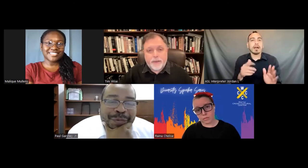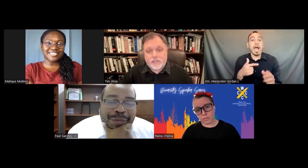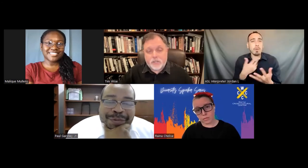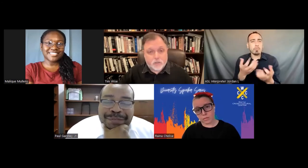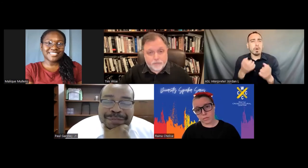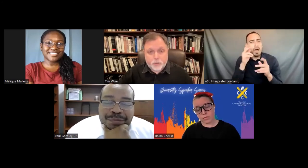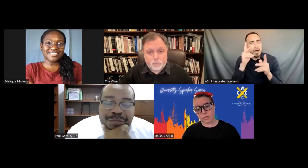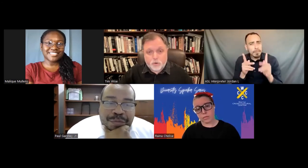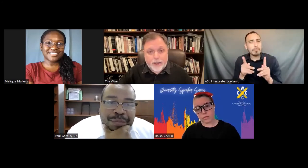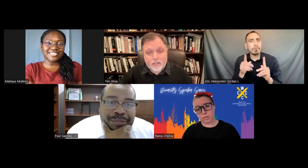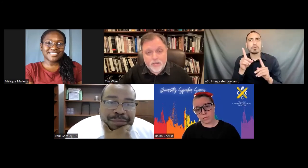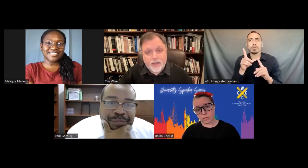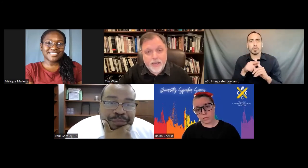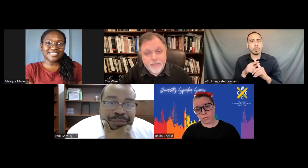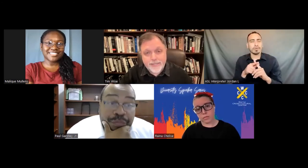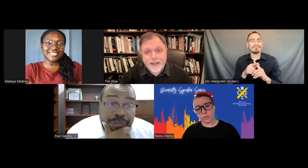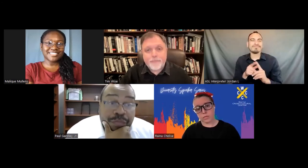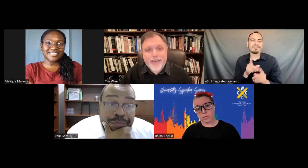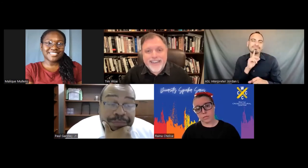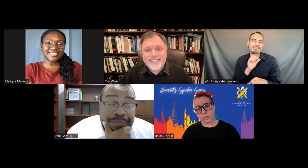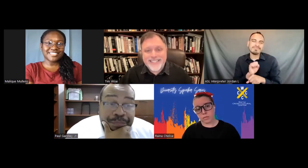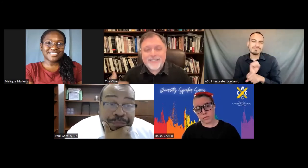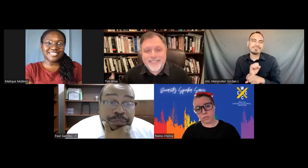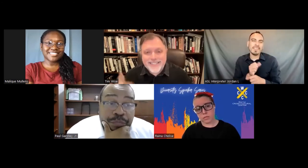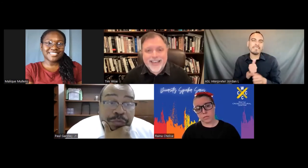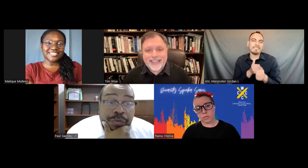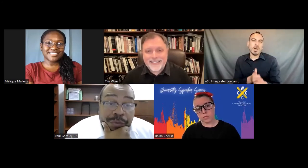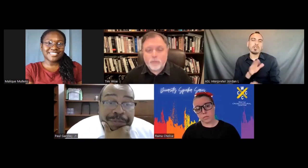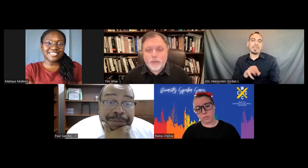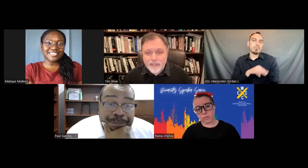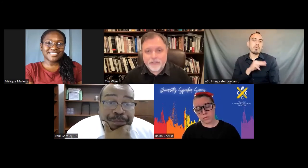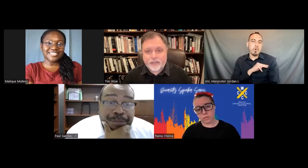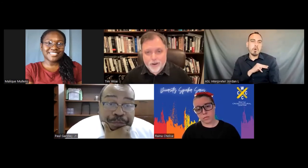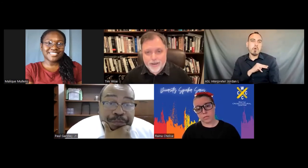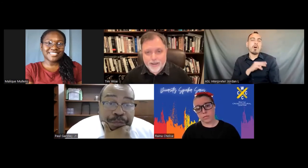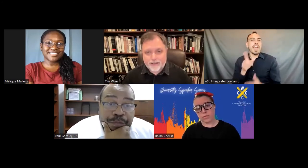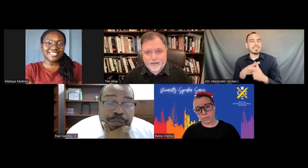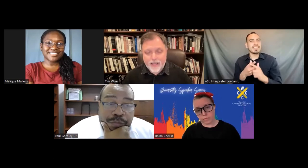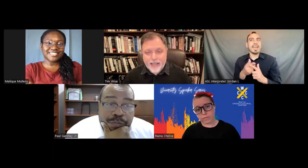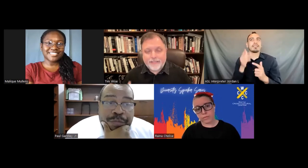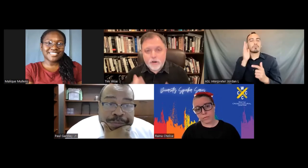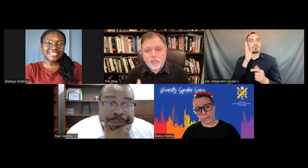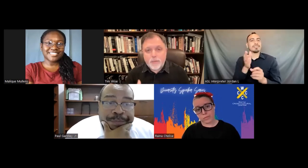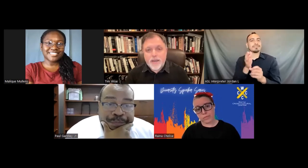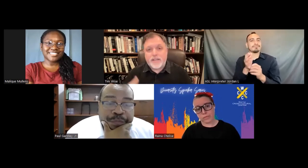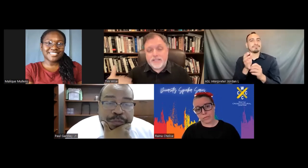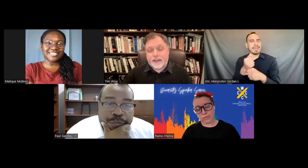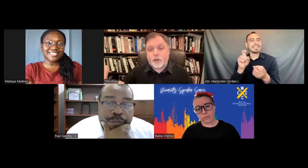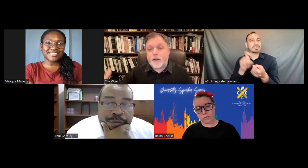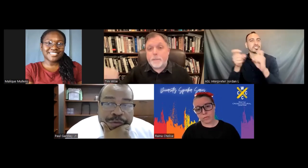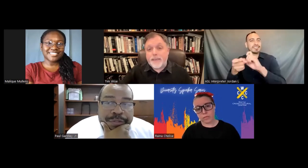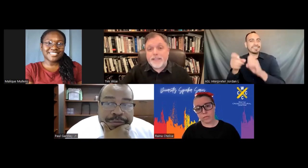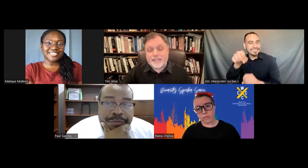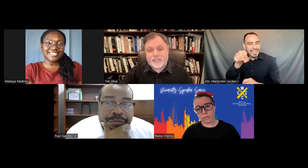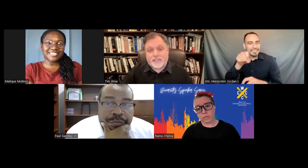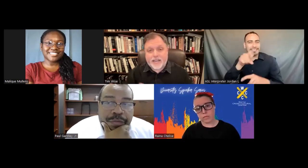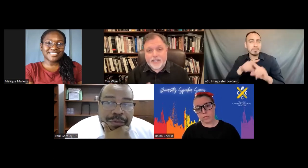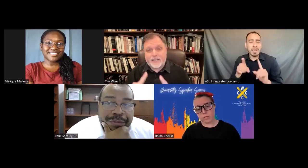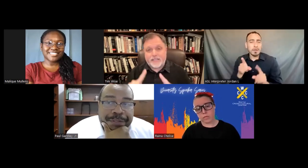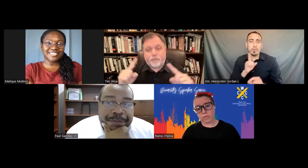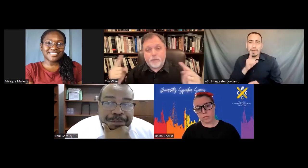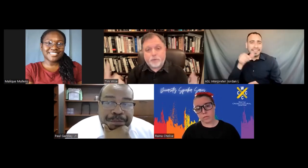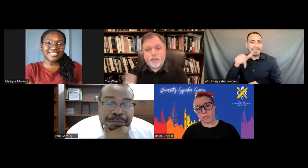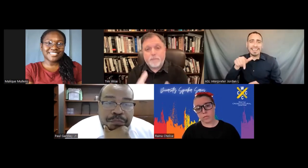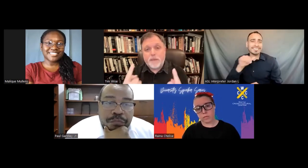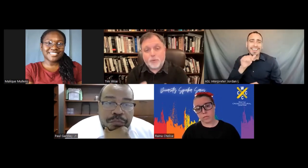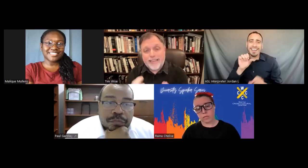on the basis of pure morality and ethics. That isn't the society we live in right now. And the only way that it's ever going to be that society